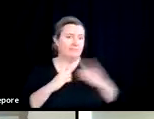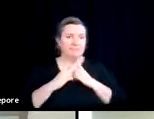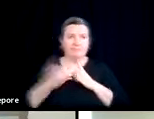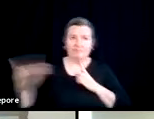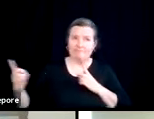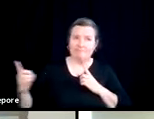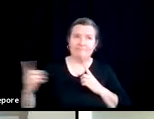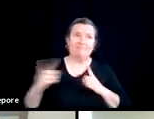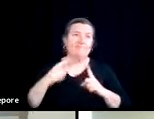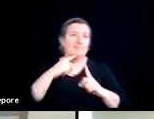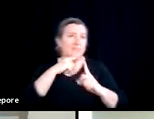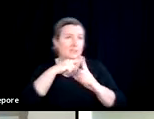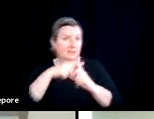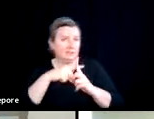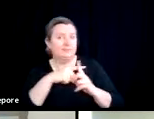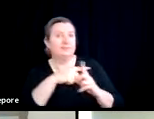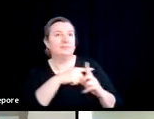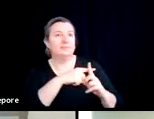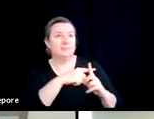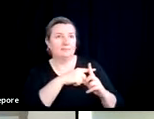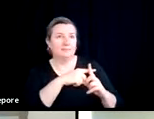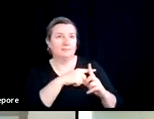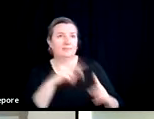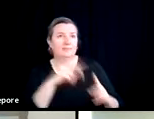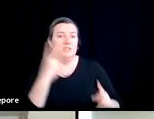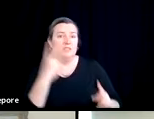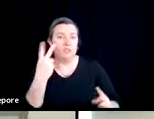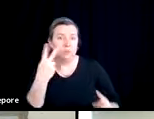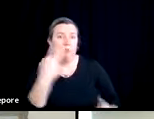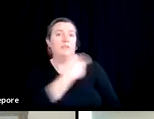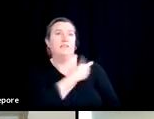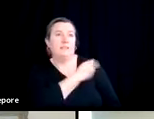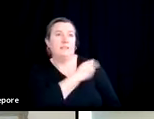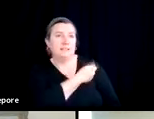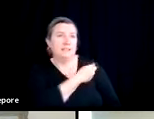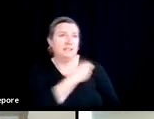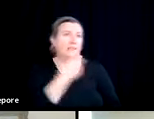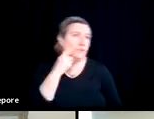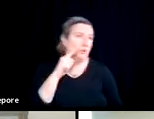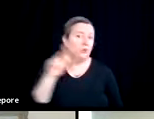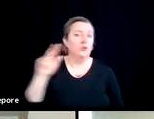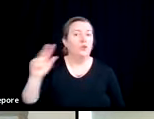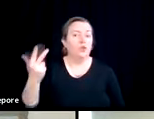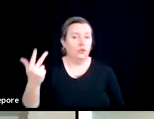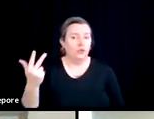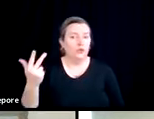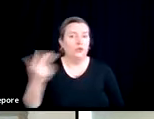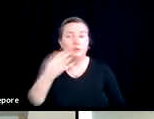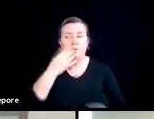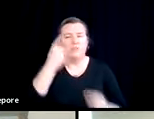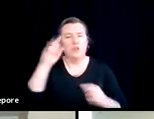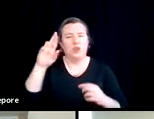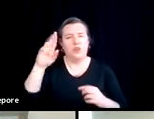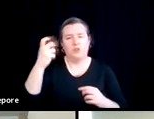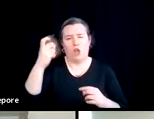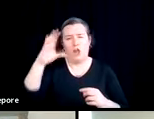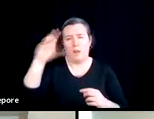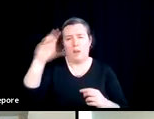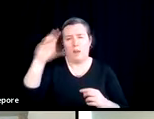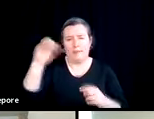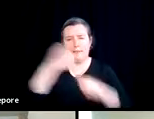safe and vaccines that work, and maybe a third sooner than later. And you, as you say, it doesn't feel like it today,